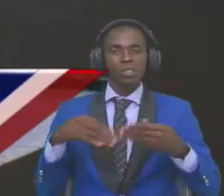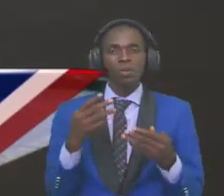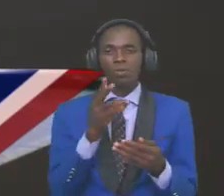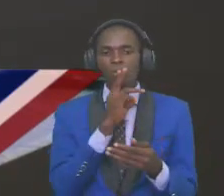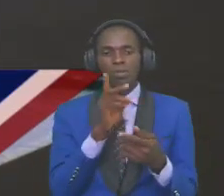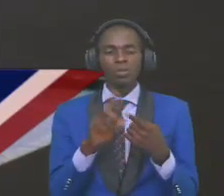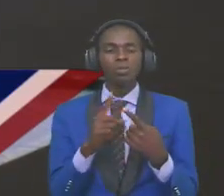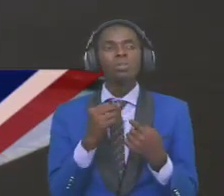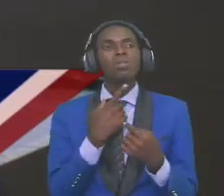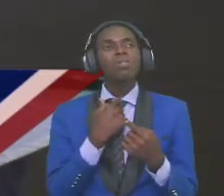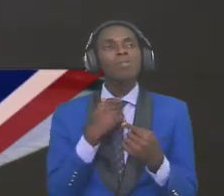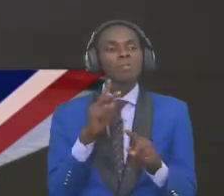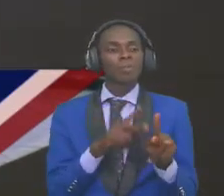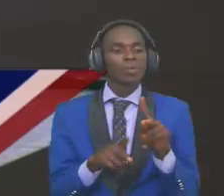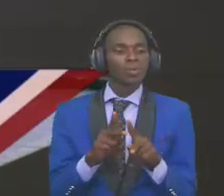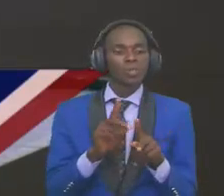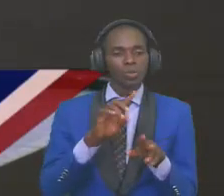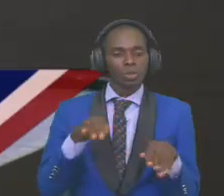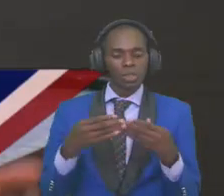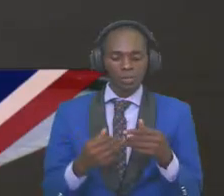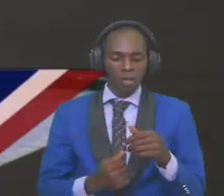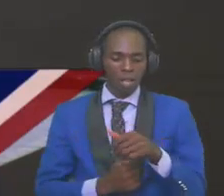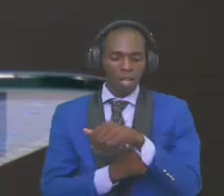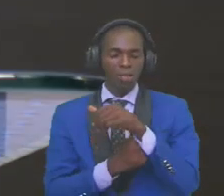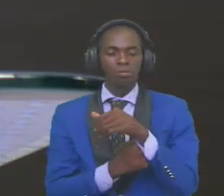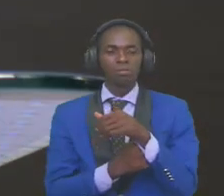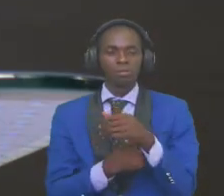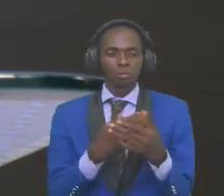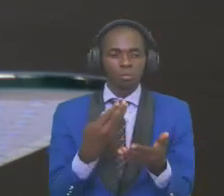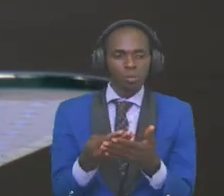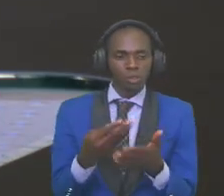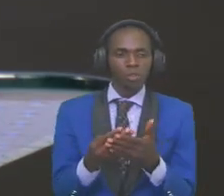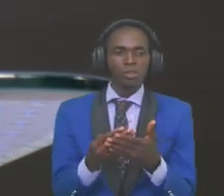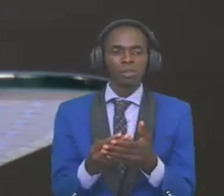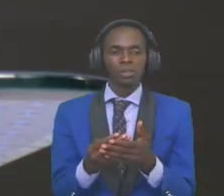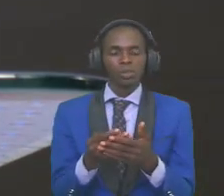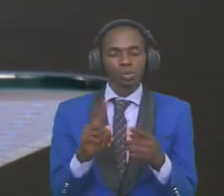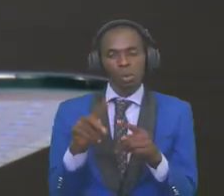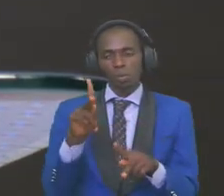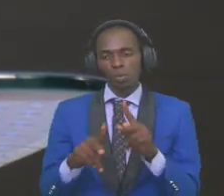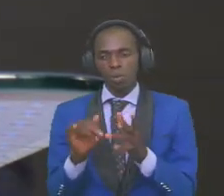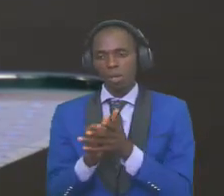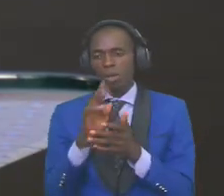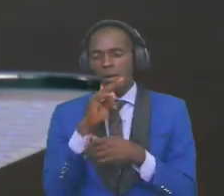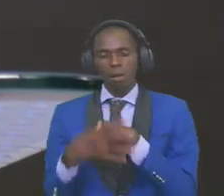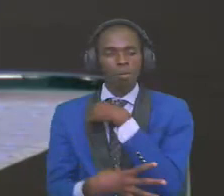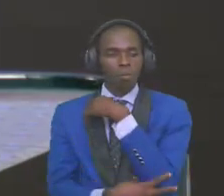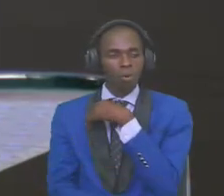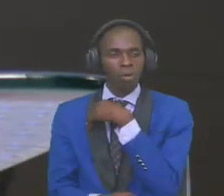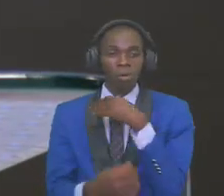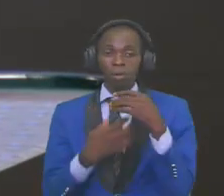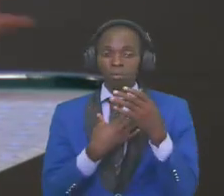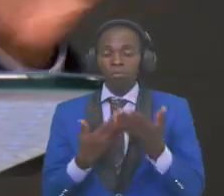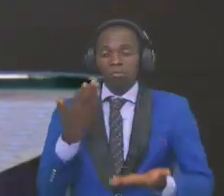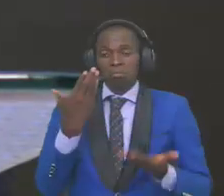thirsty. You give help, you give money to people who are poor. And though I